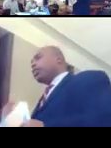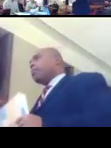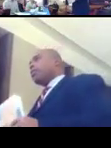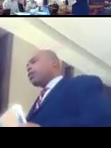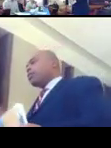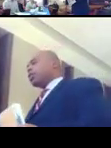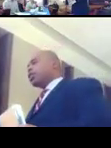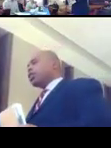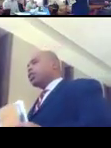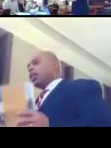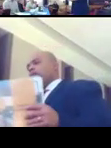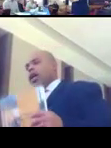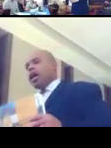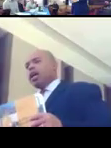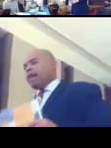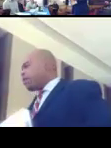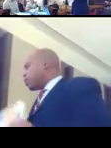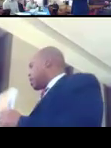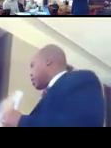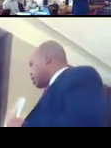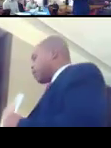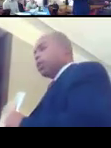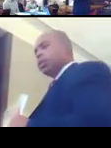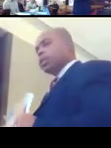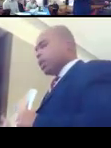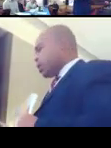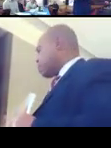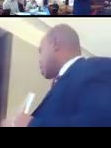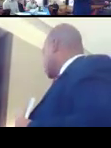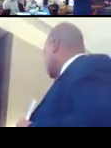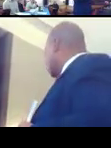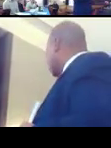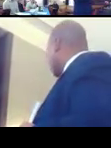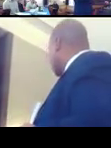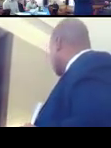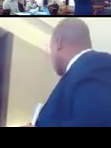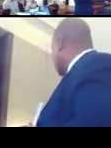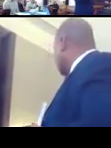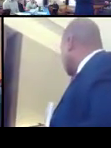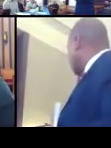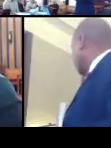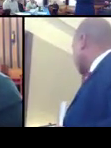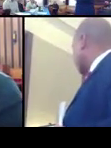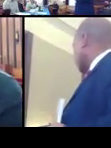like intercept those conversations, take it in, and then relay that definitely to the team, the neighborhood planning.